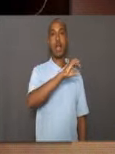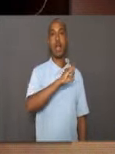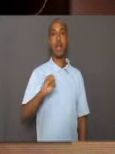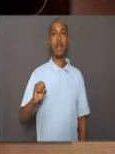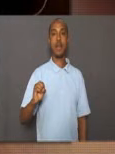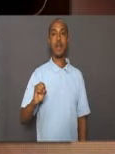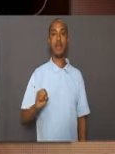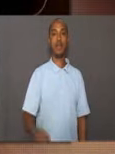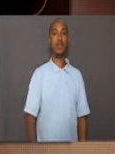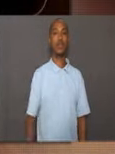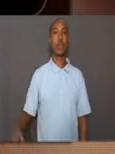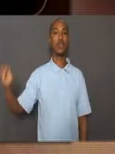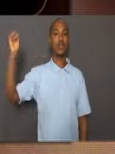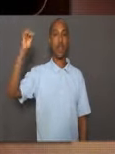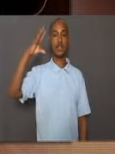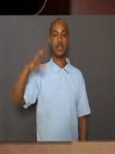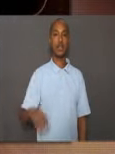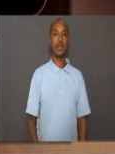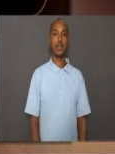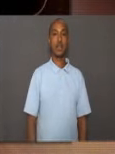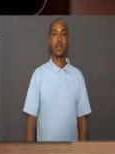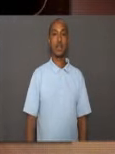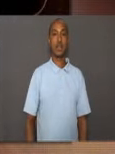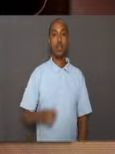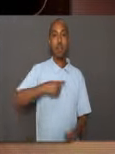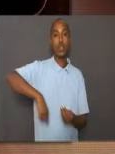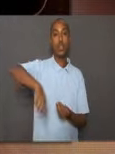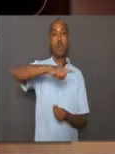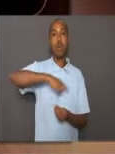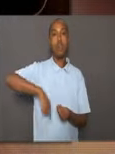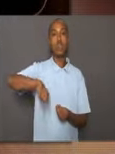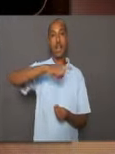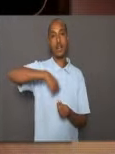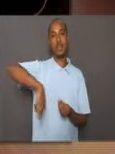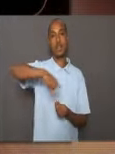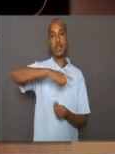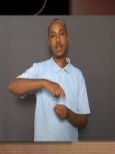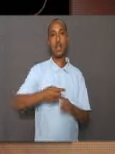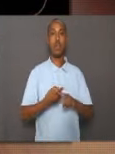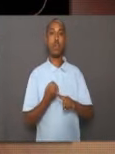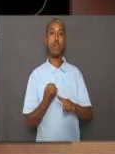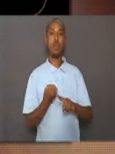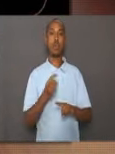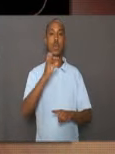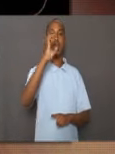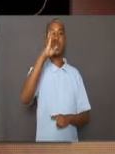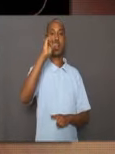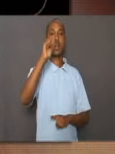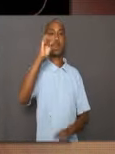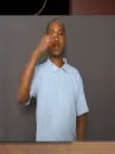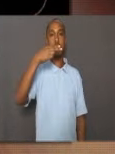the cathode rays, it rotates on its axis from the cathode to